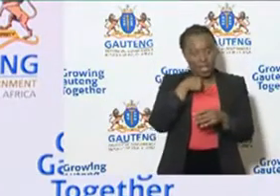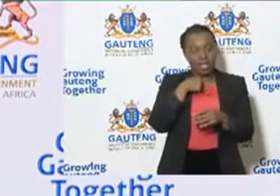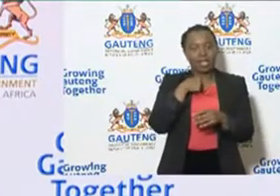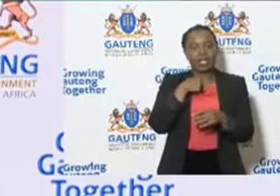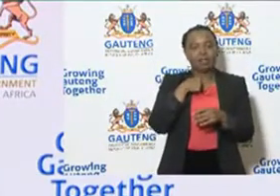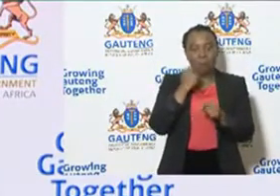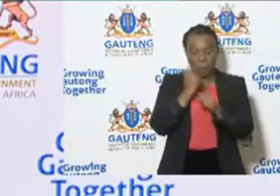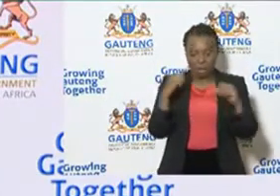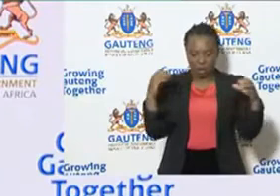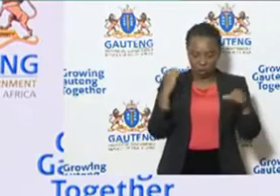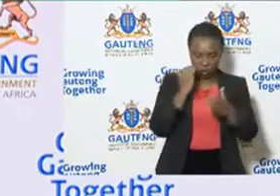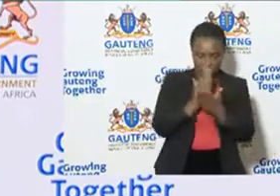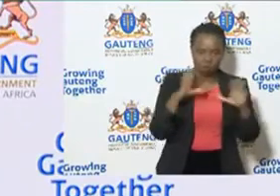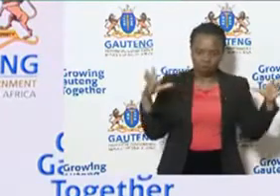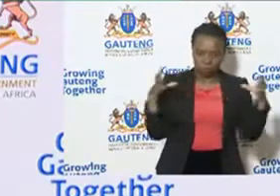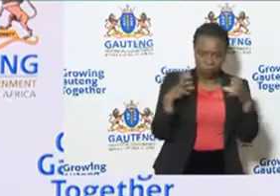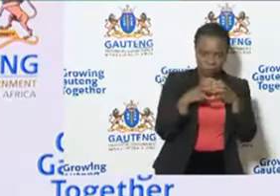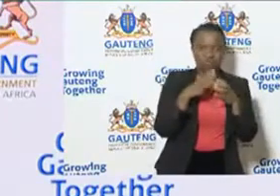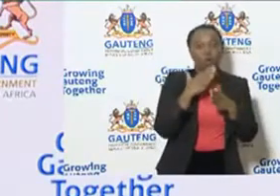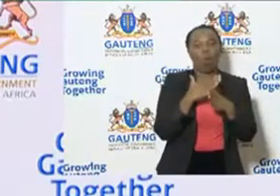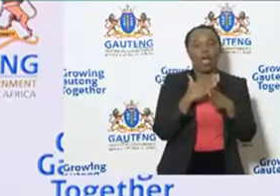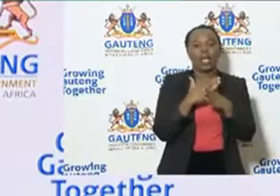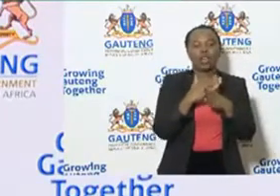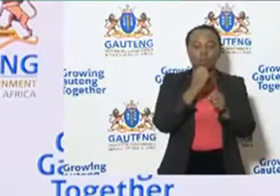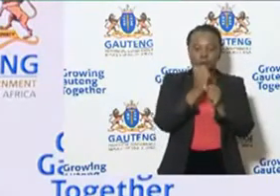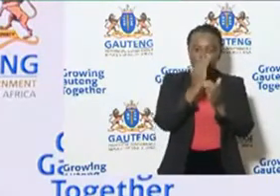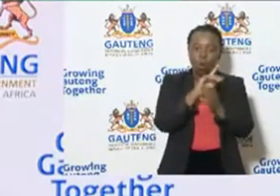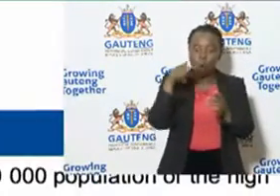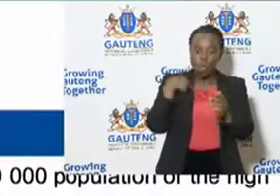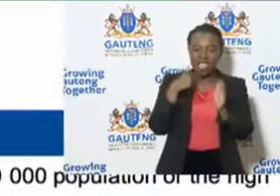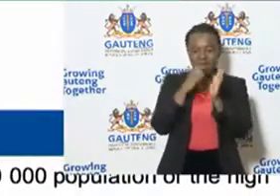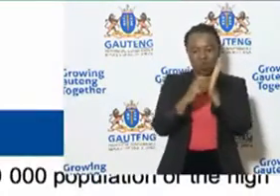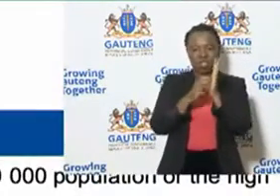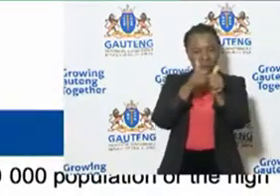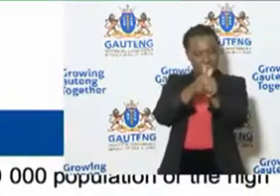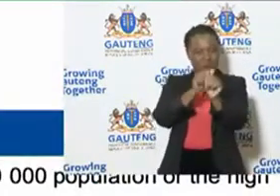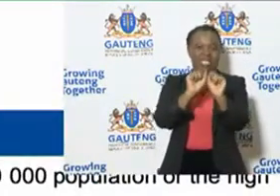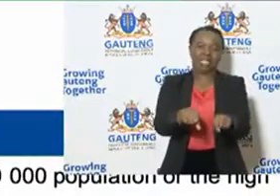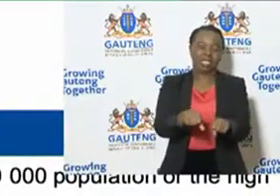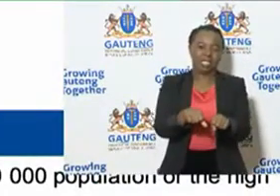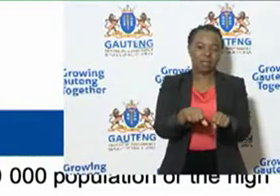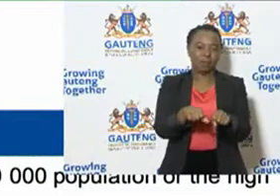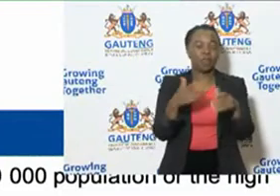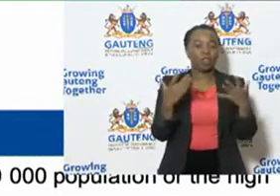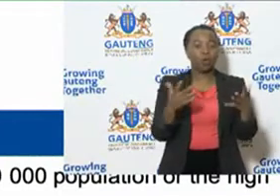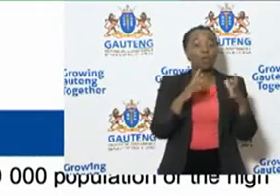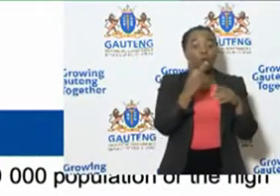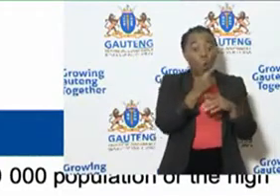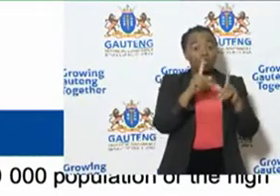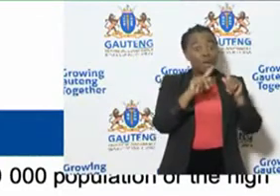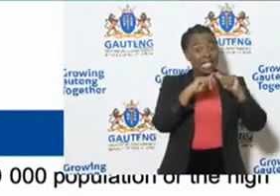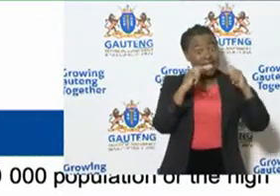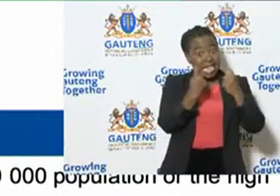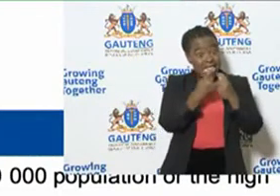all comply with the measures, the hygiene measures. But the ward-based teams are also attending to